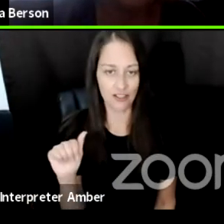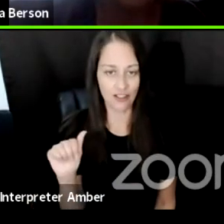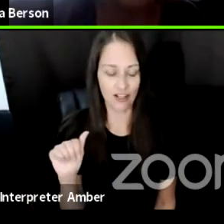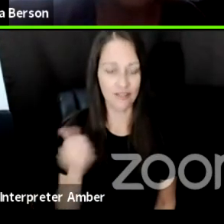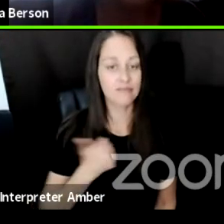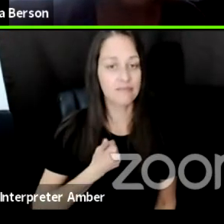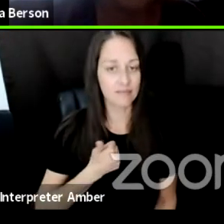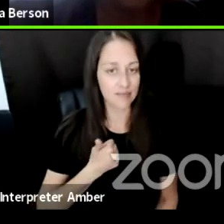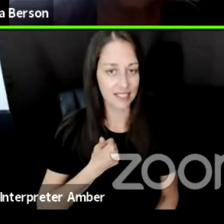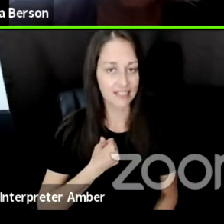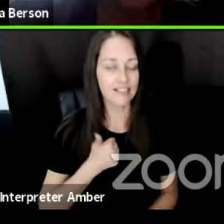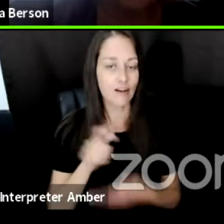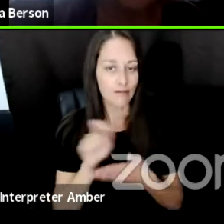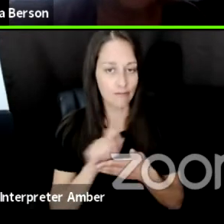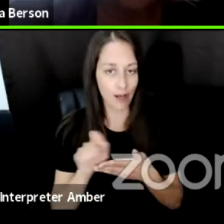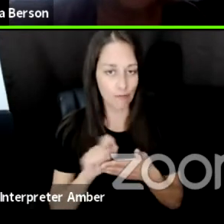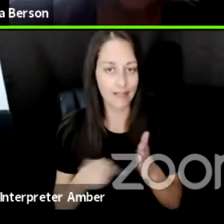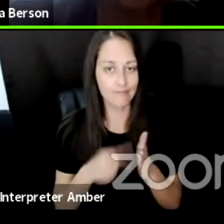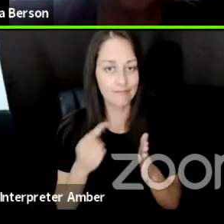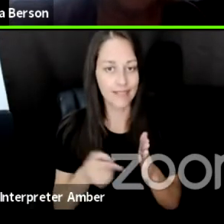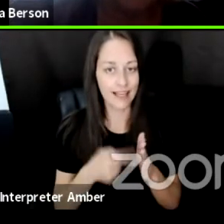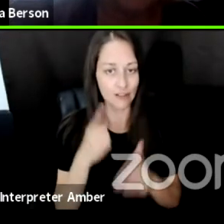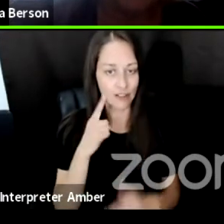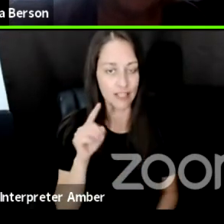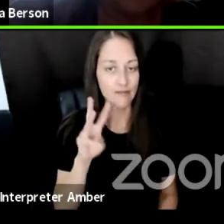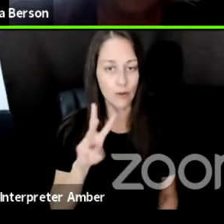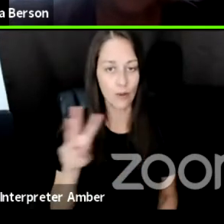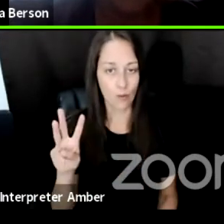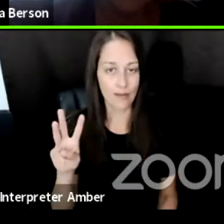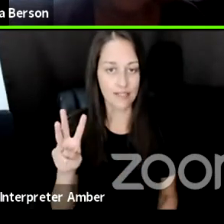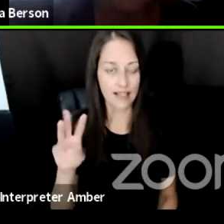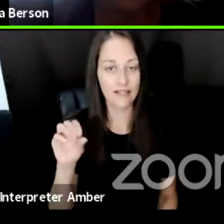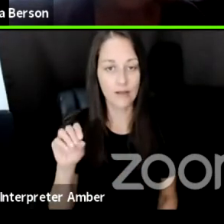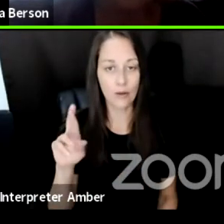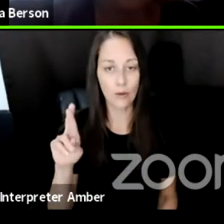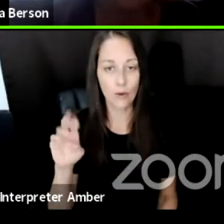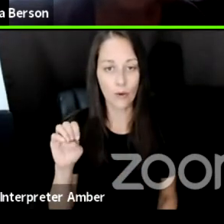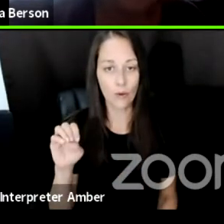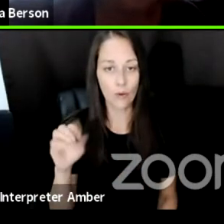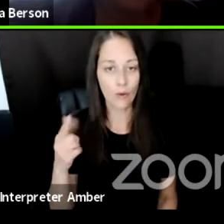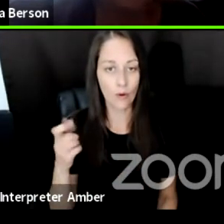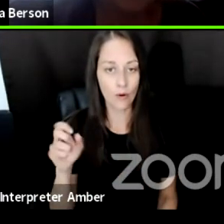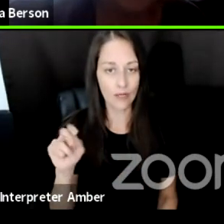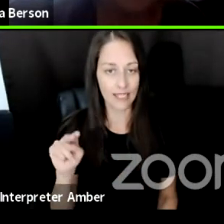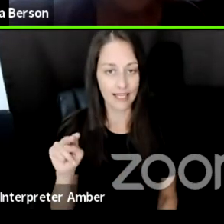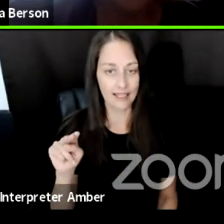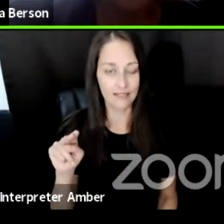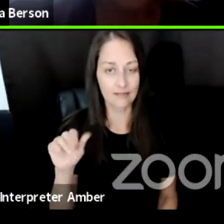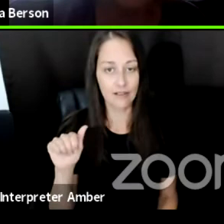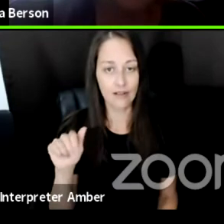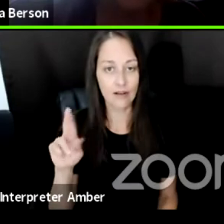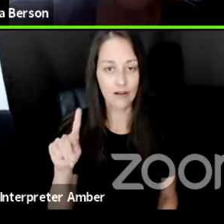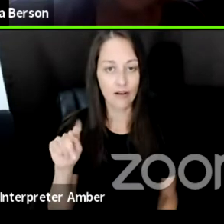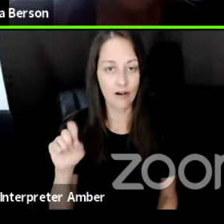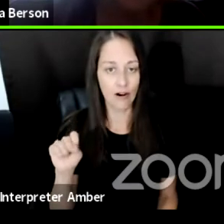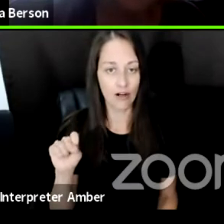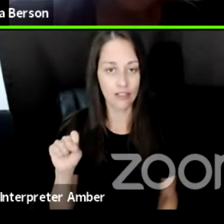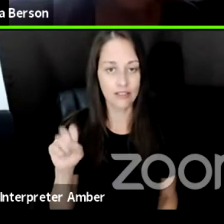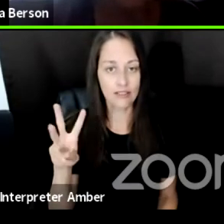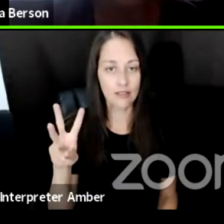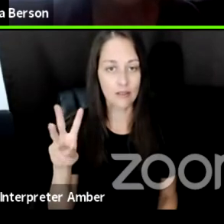website called Oregon Arts Watch in Portland. And somehow this woman has put her